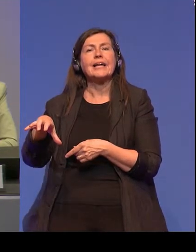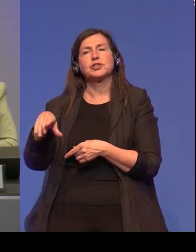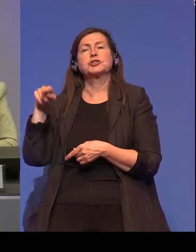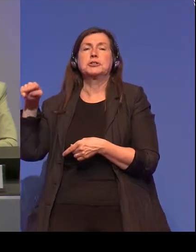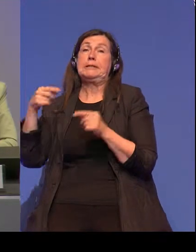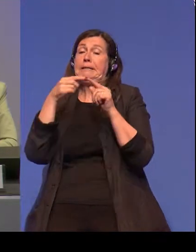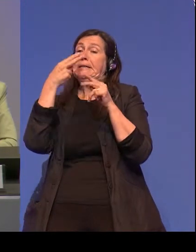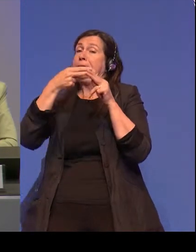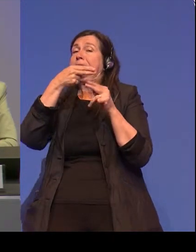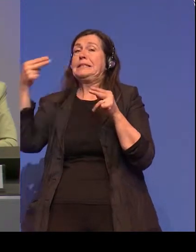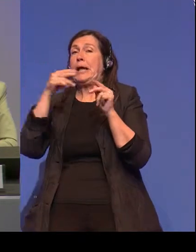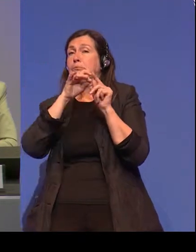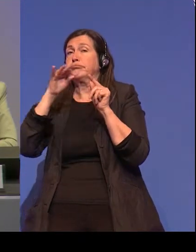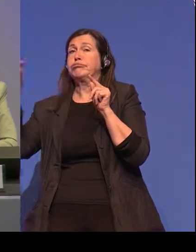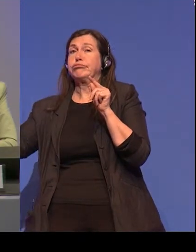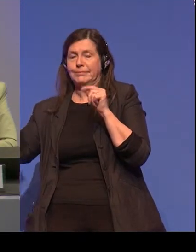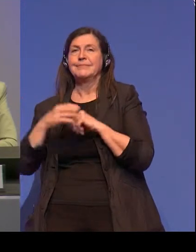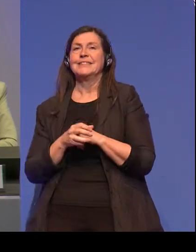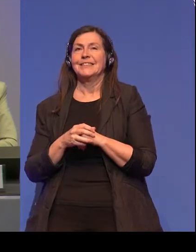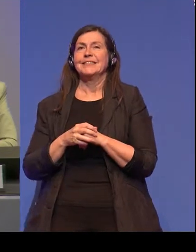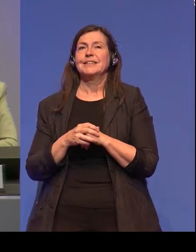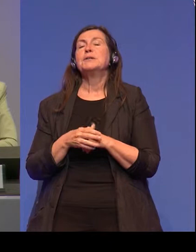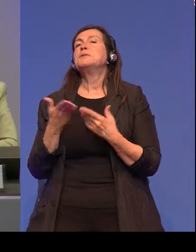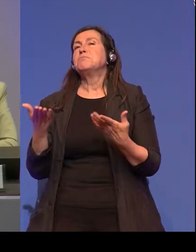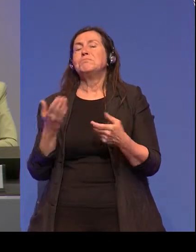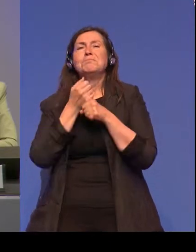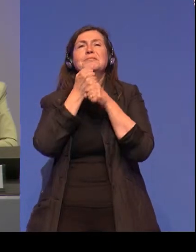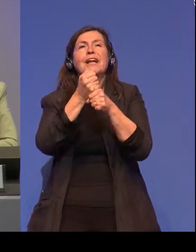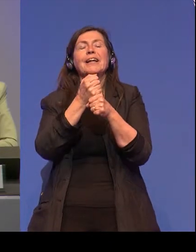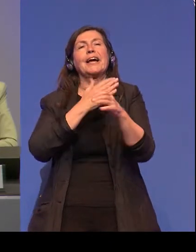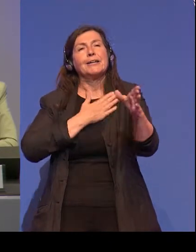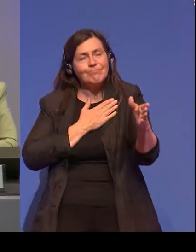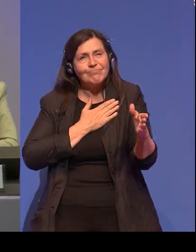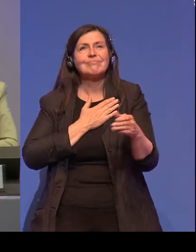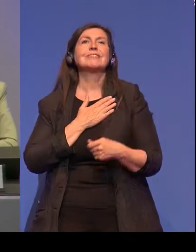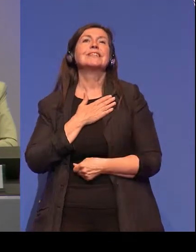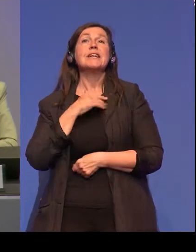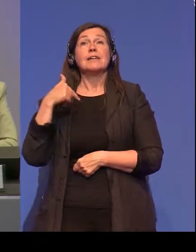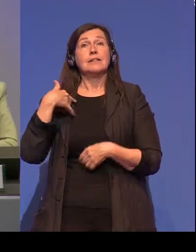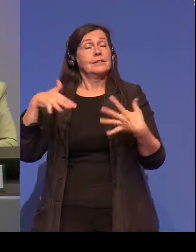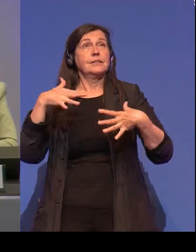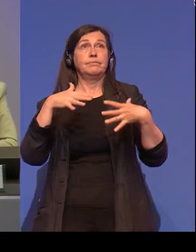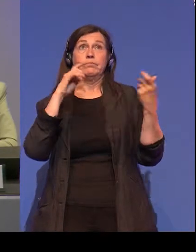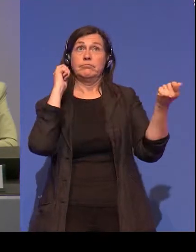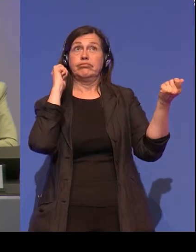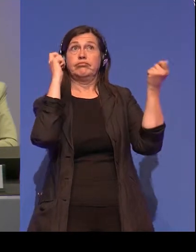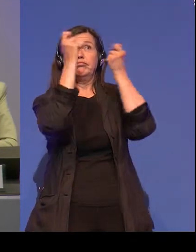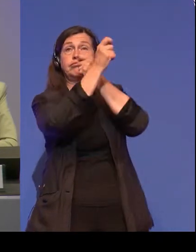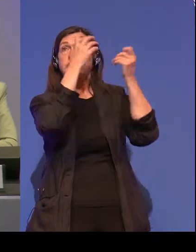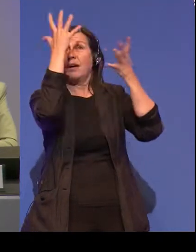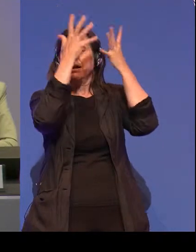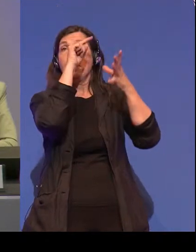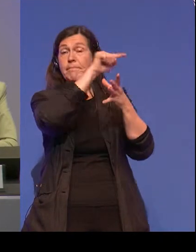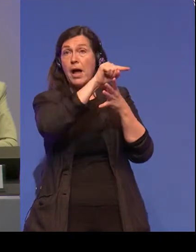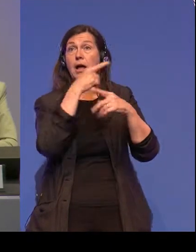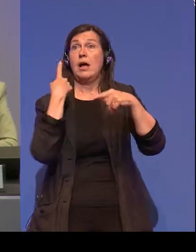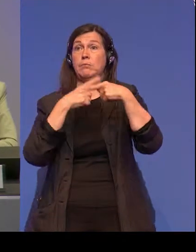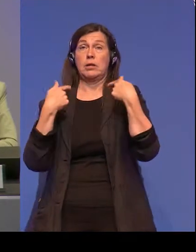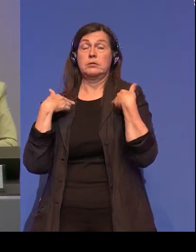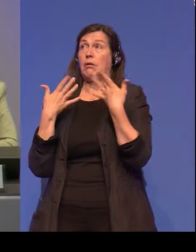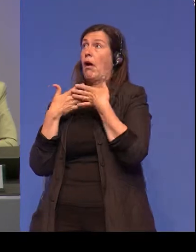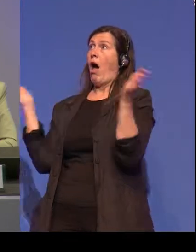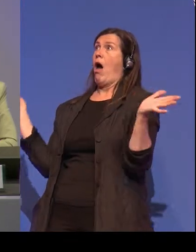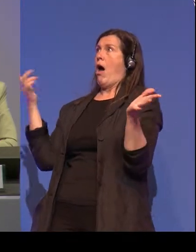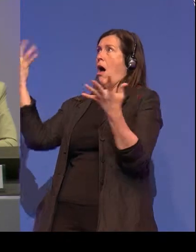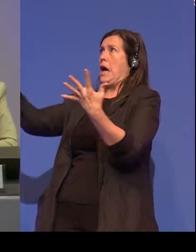Farmers Voice. Dear delegates, you know that a changing climate and rapidly growing exposure to disaster risk presents